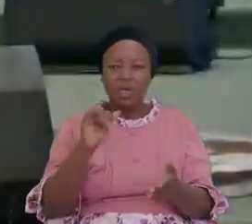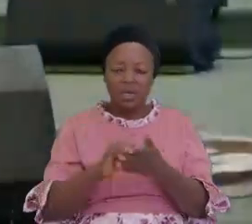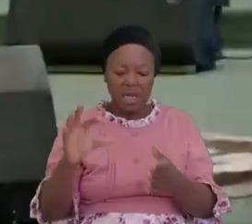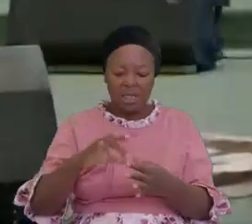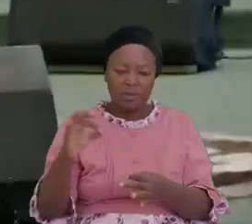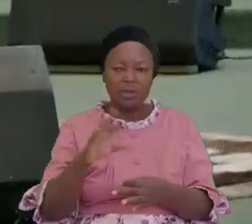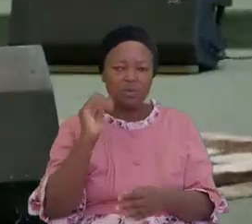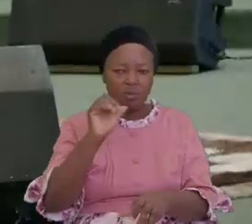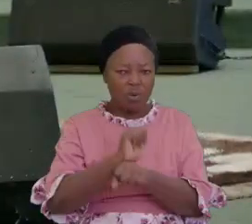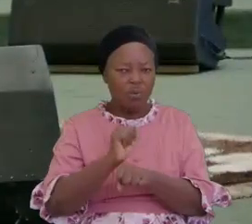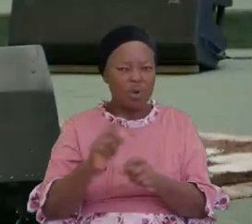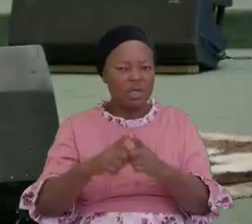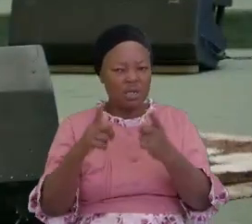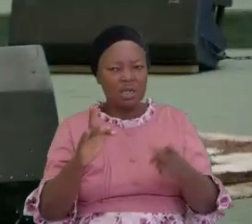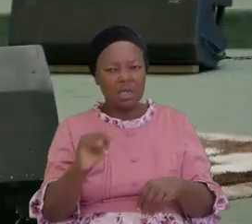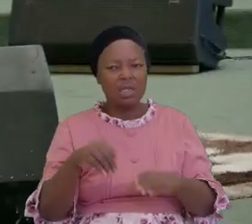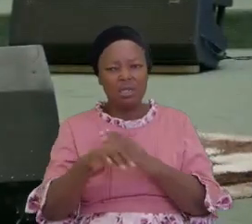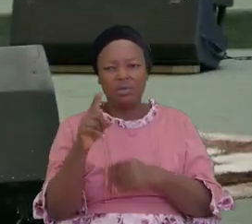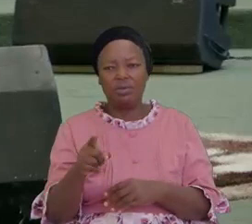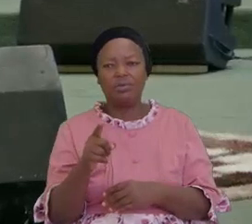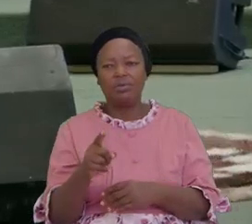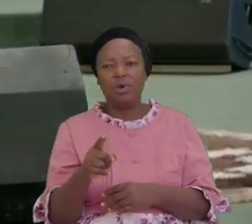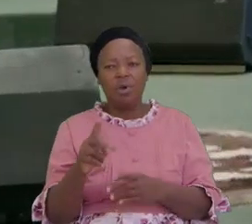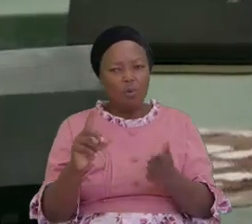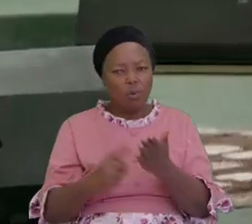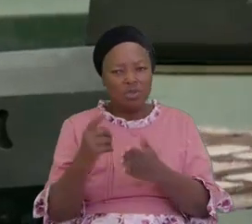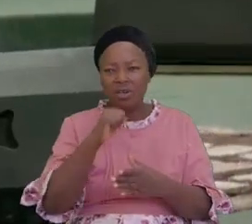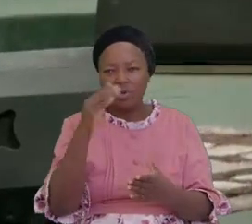work mightily in you.